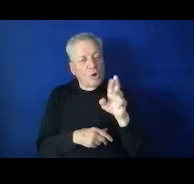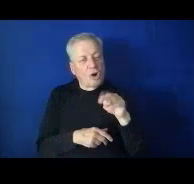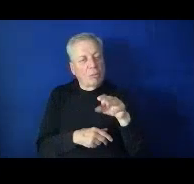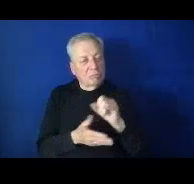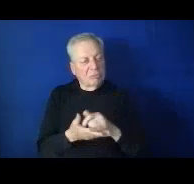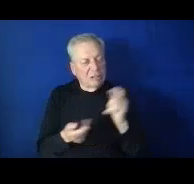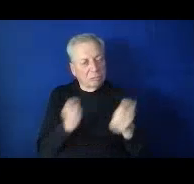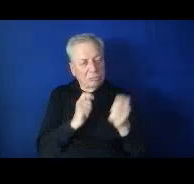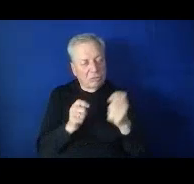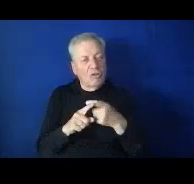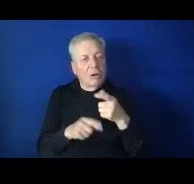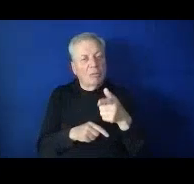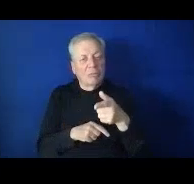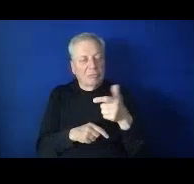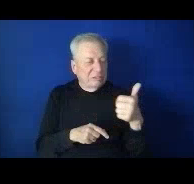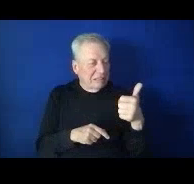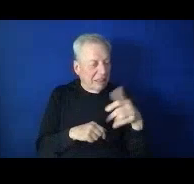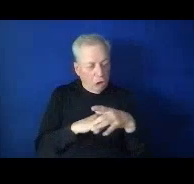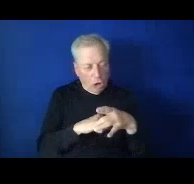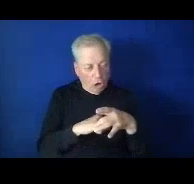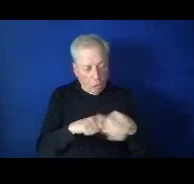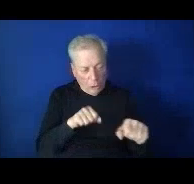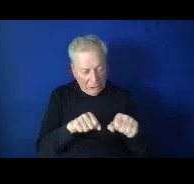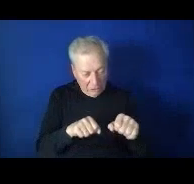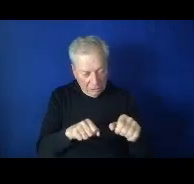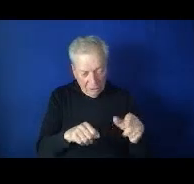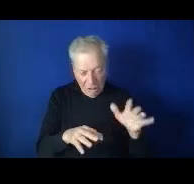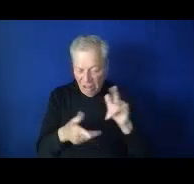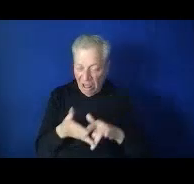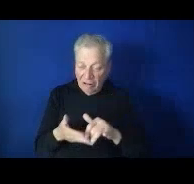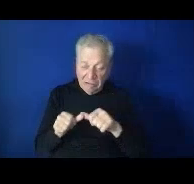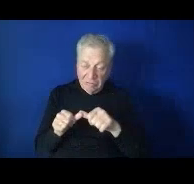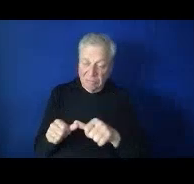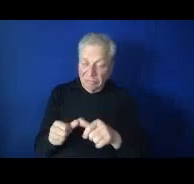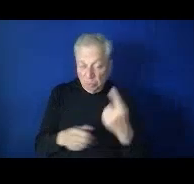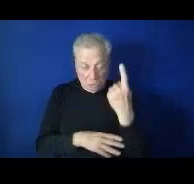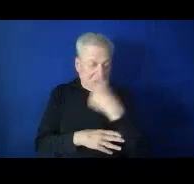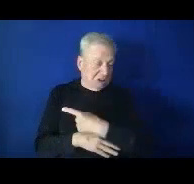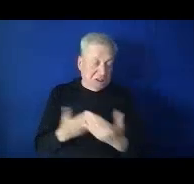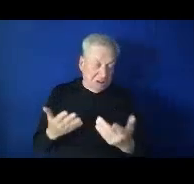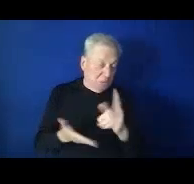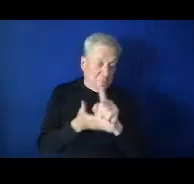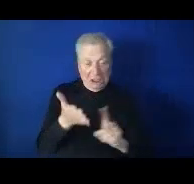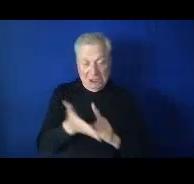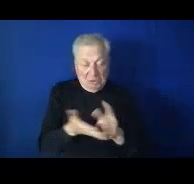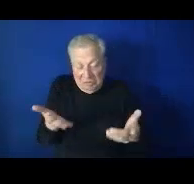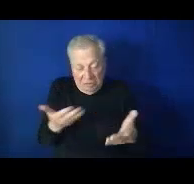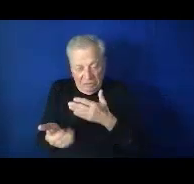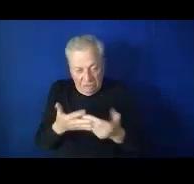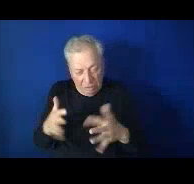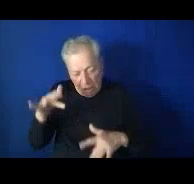from 10 earthquakes that last, one day, an hour, up to thousands